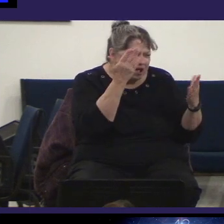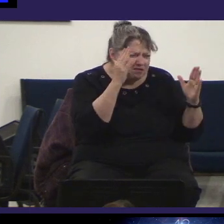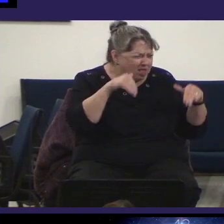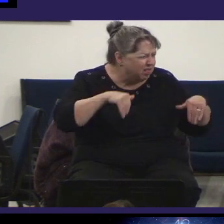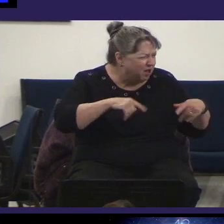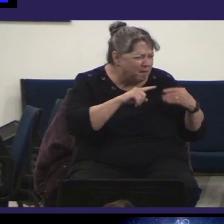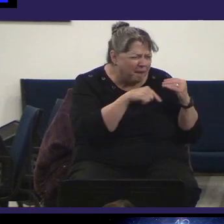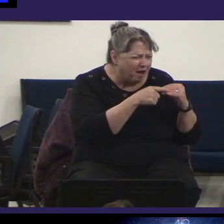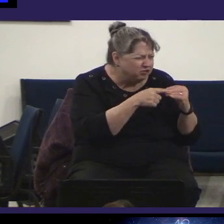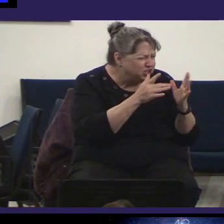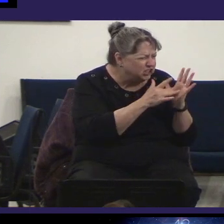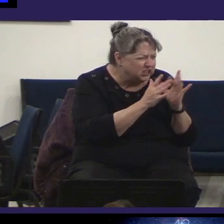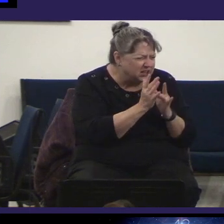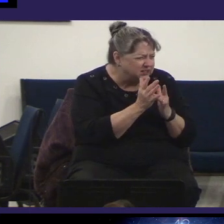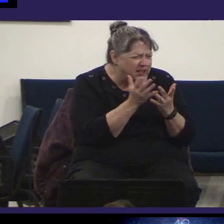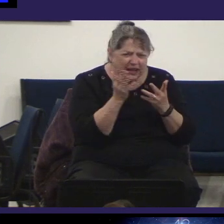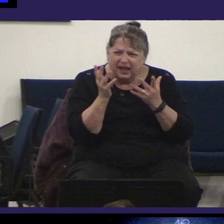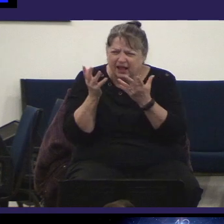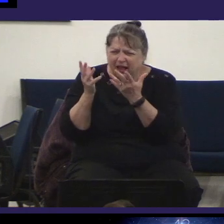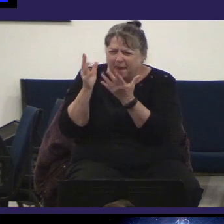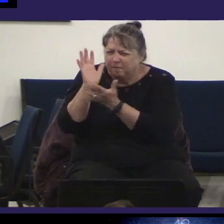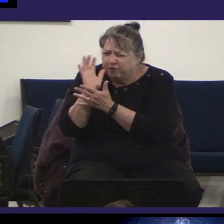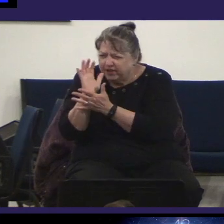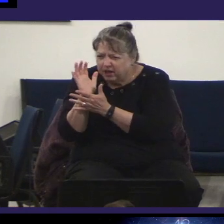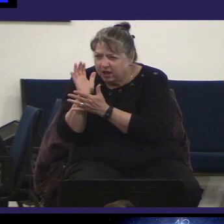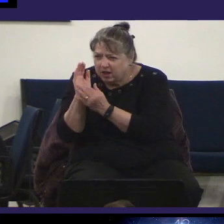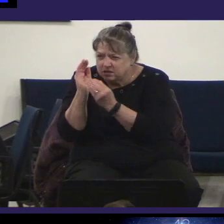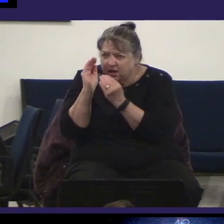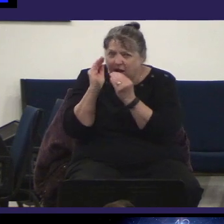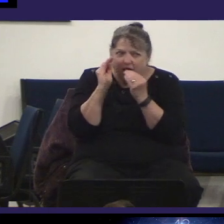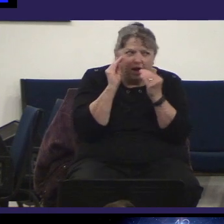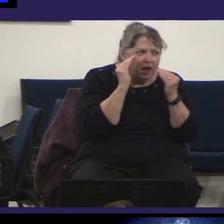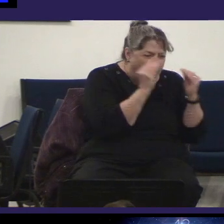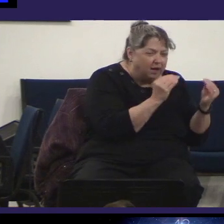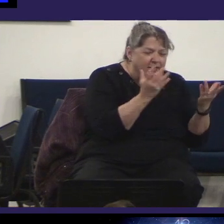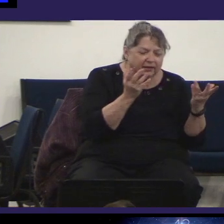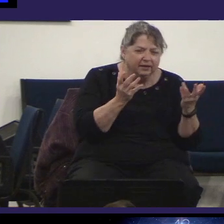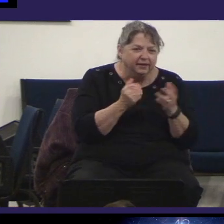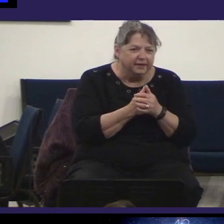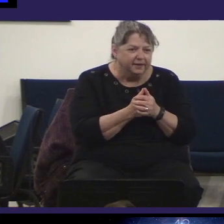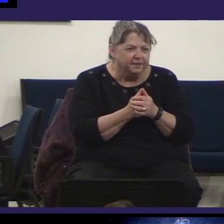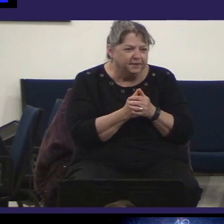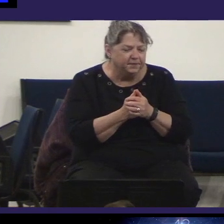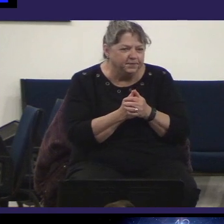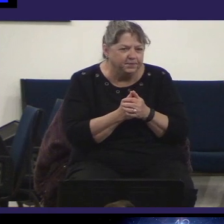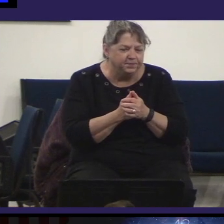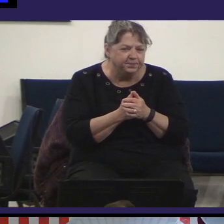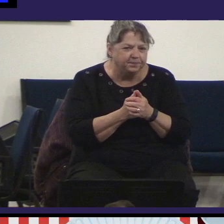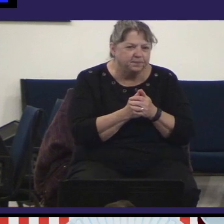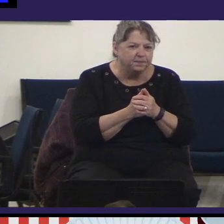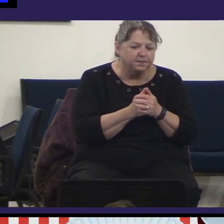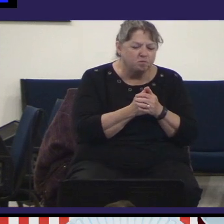of our jobs. Okay? So that's